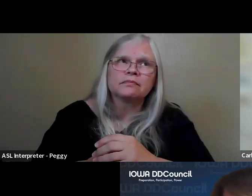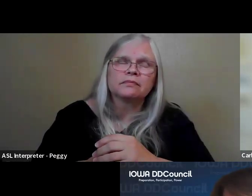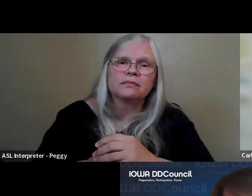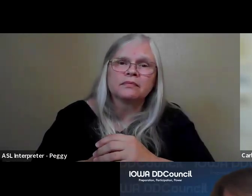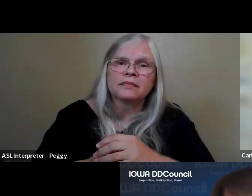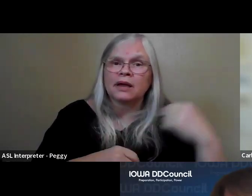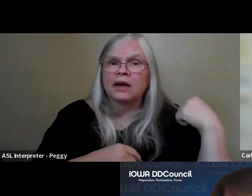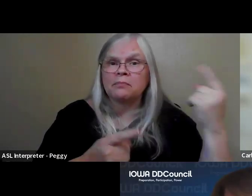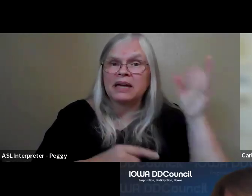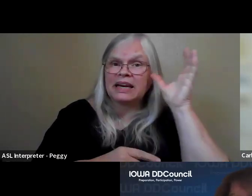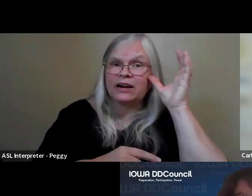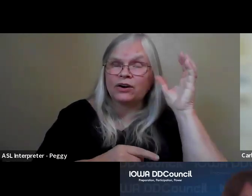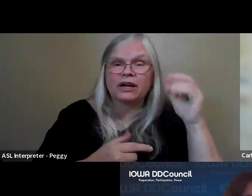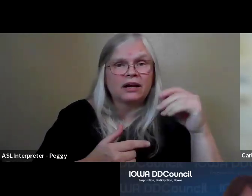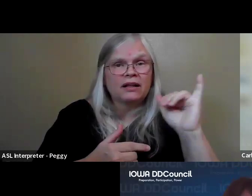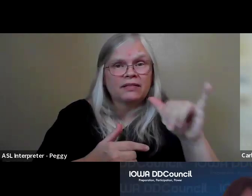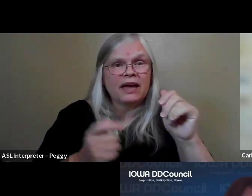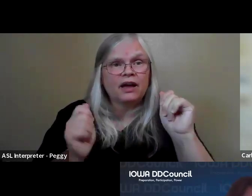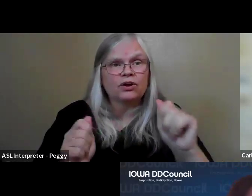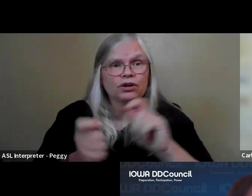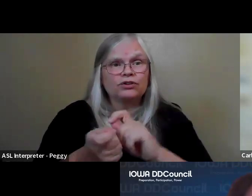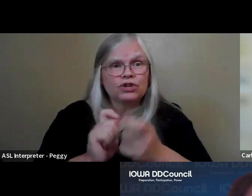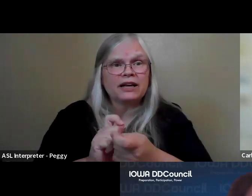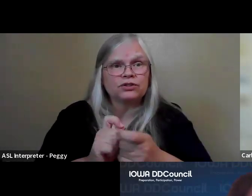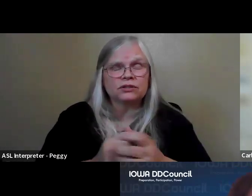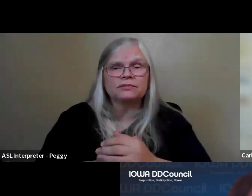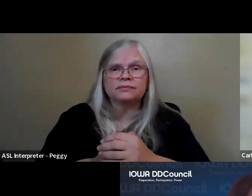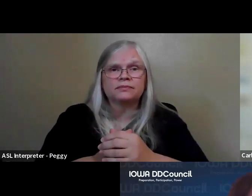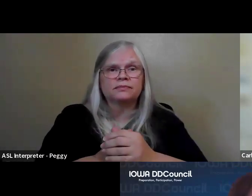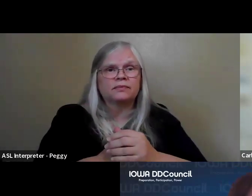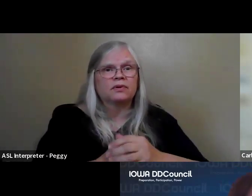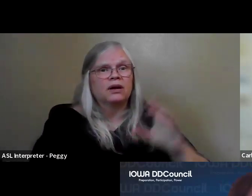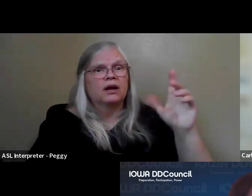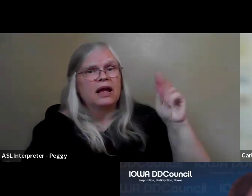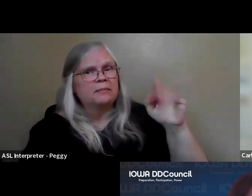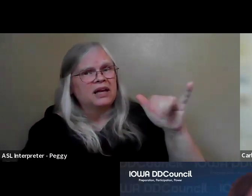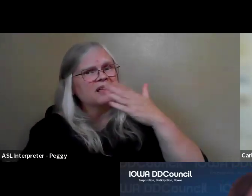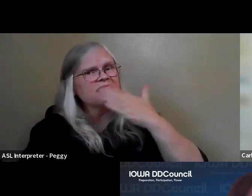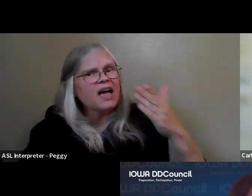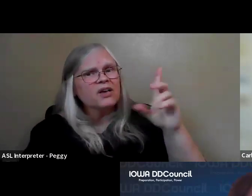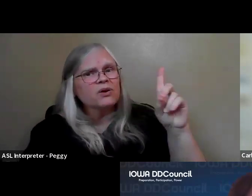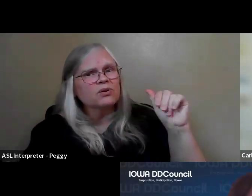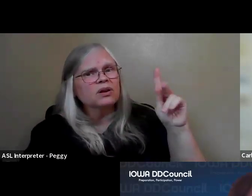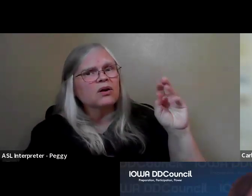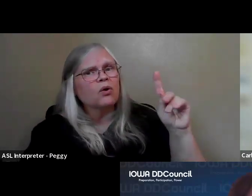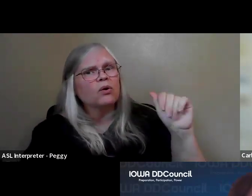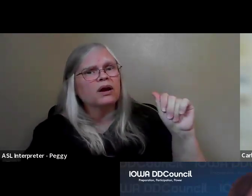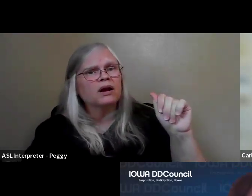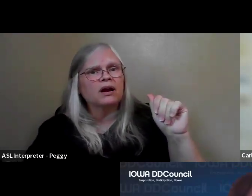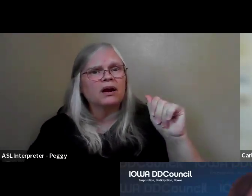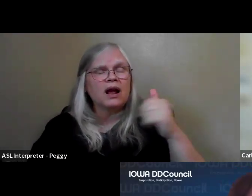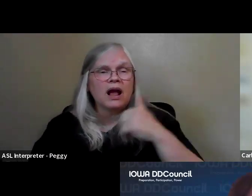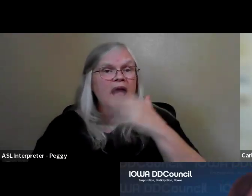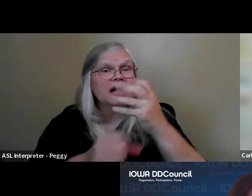been hearing that could change as well. That Thanks, Dakota. That's how I get most of